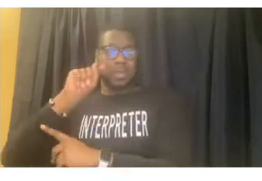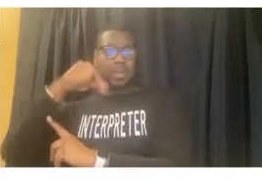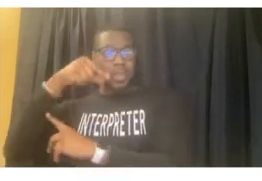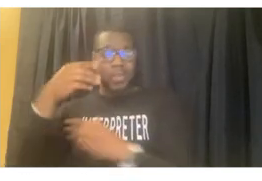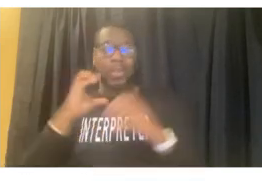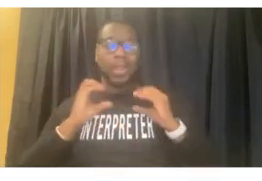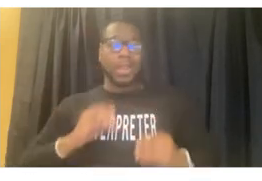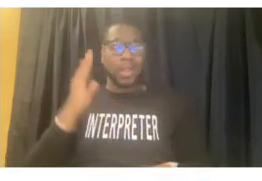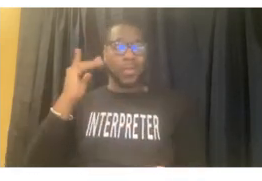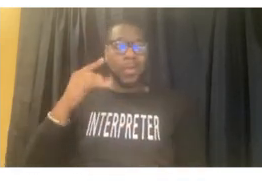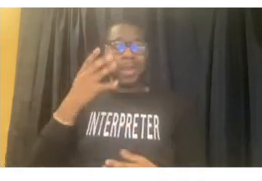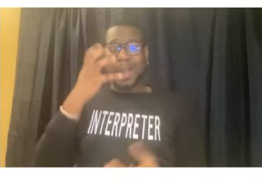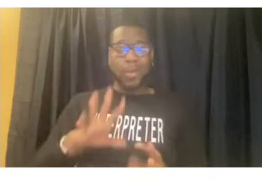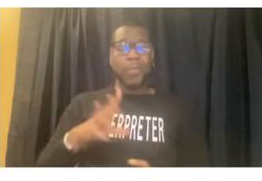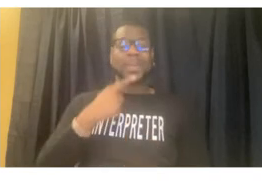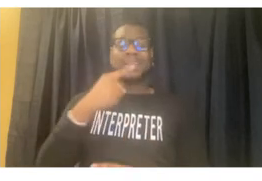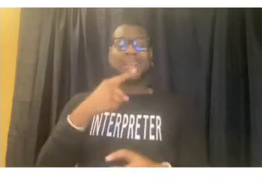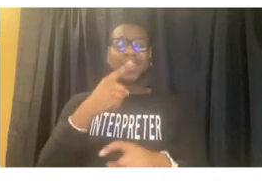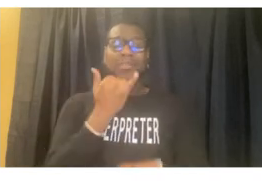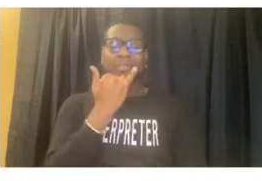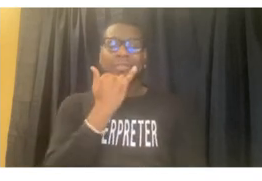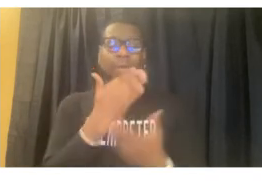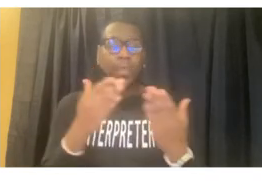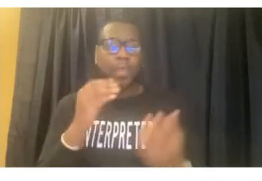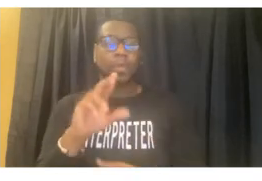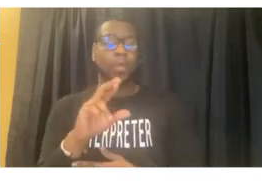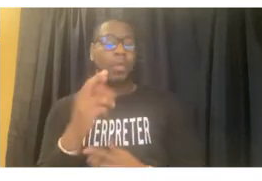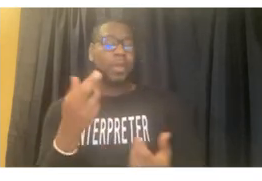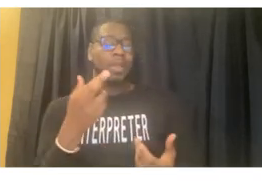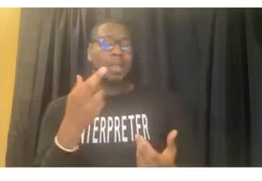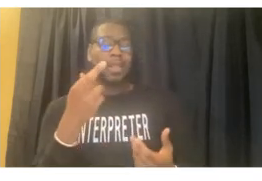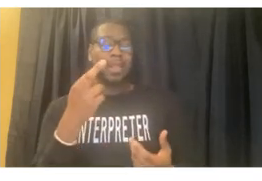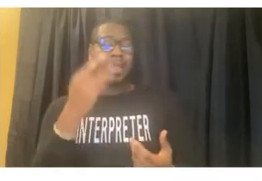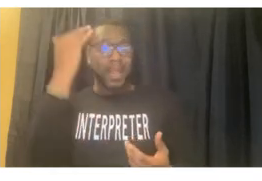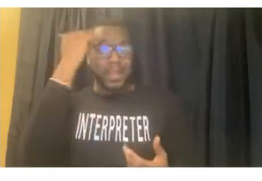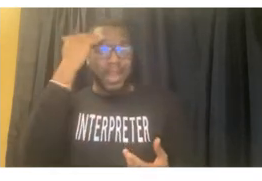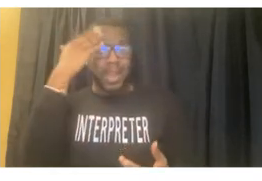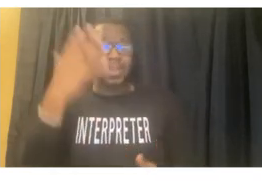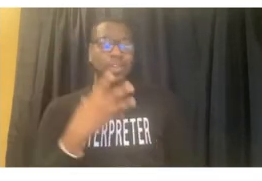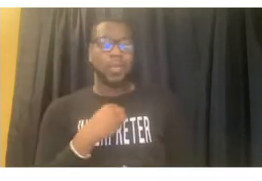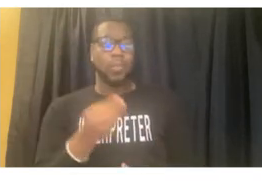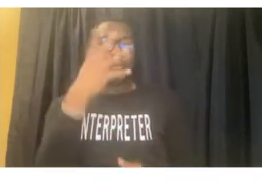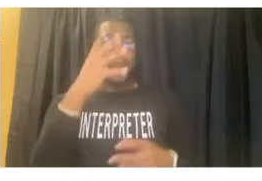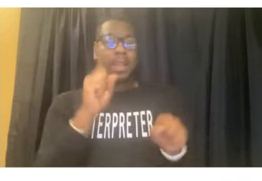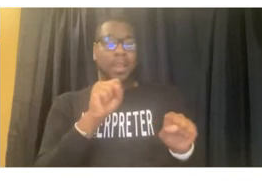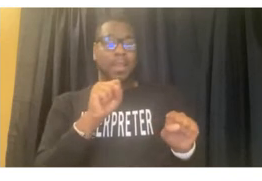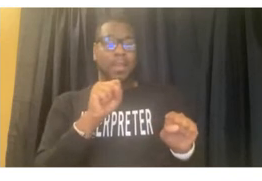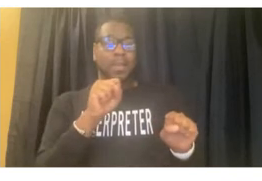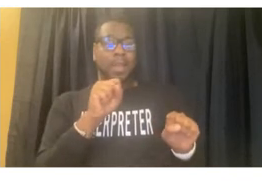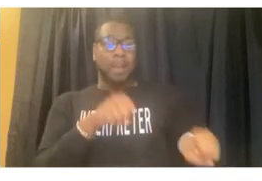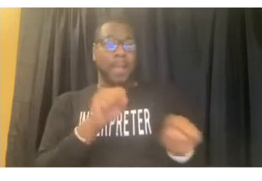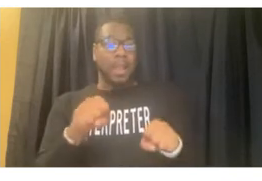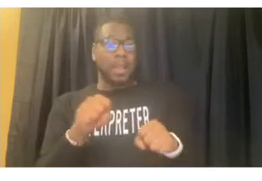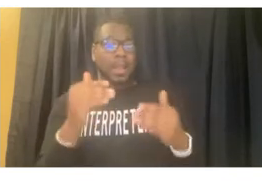really difficult for me to address white privilege, racial trauma, because I feel like, you know, again, I'm going to